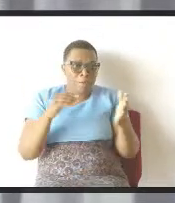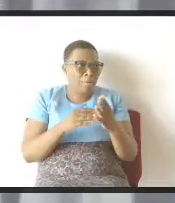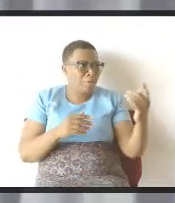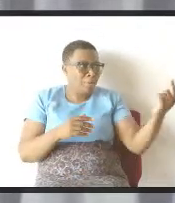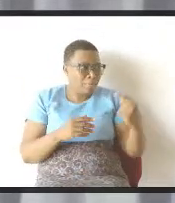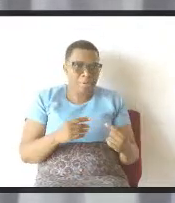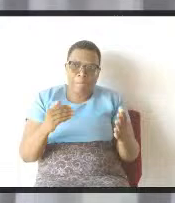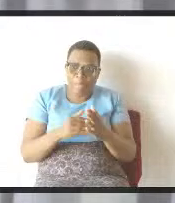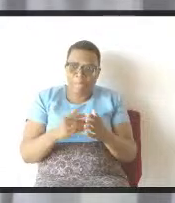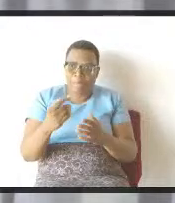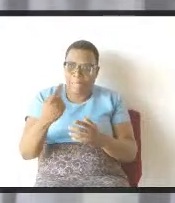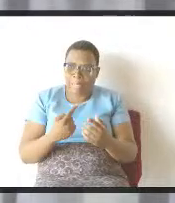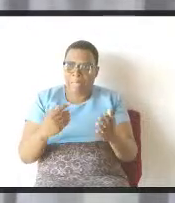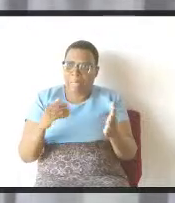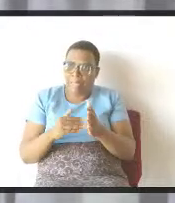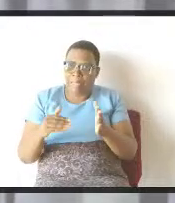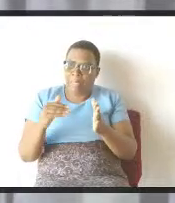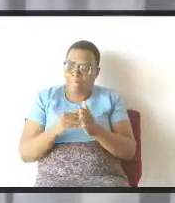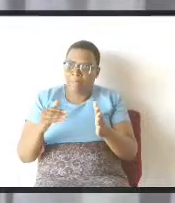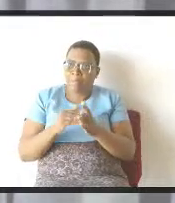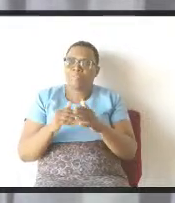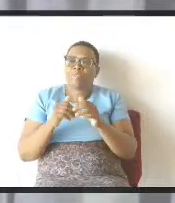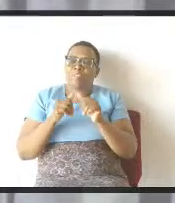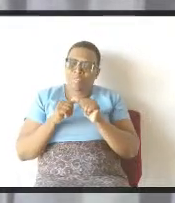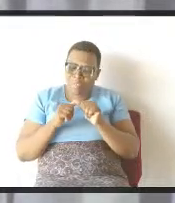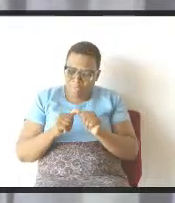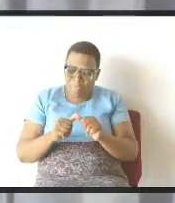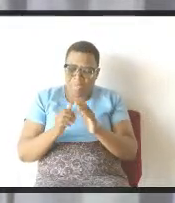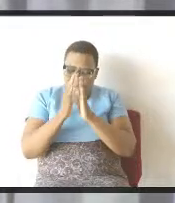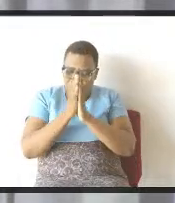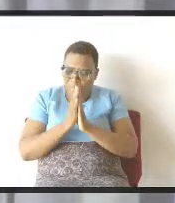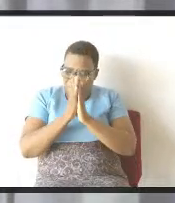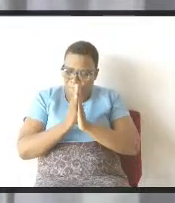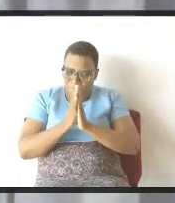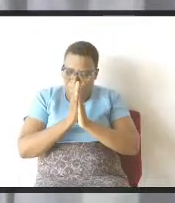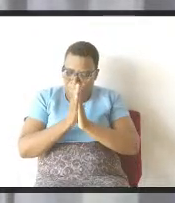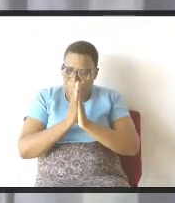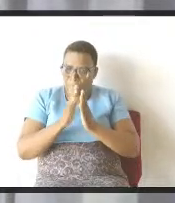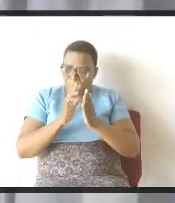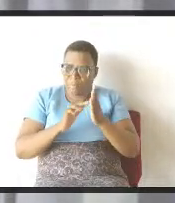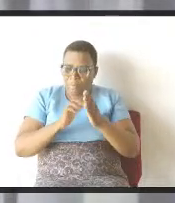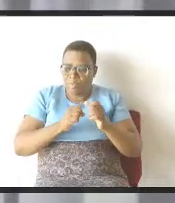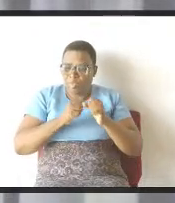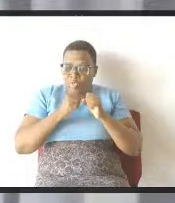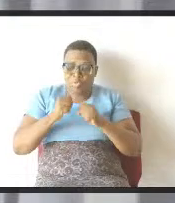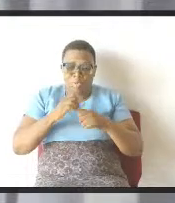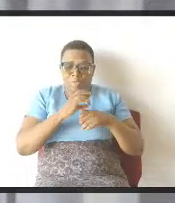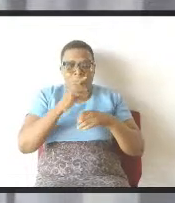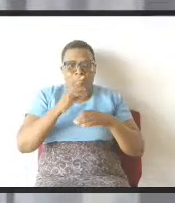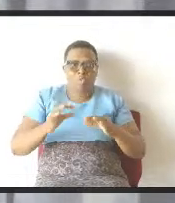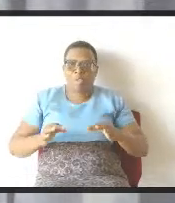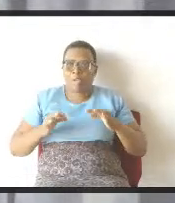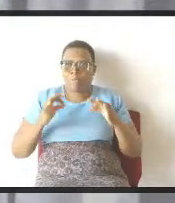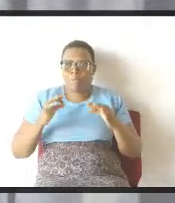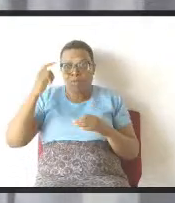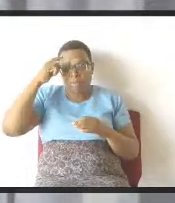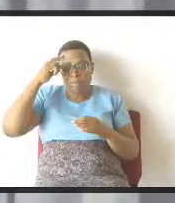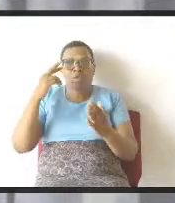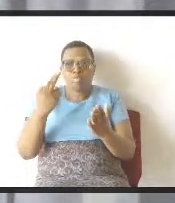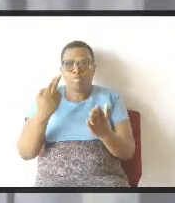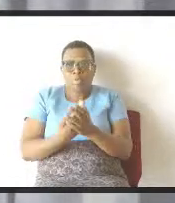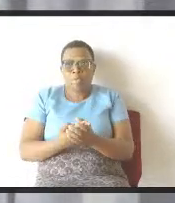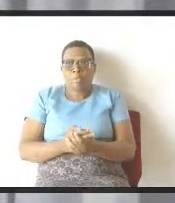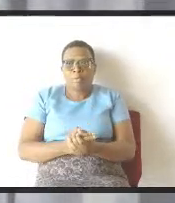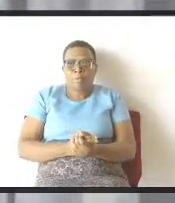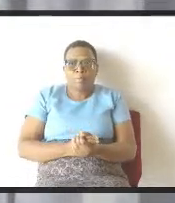You have to keep on keeping on throwing those punches. When you think you have arrived,